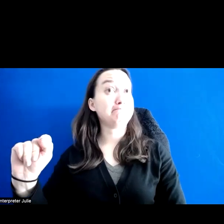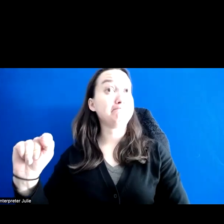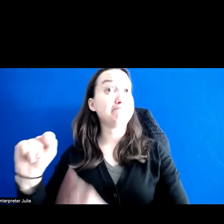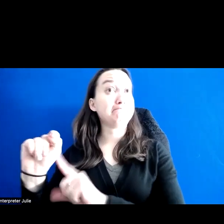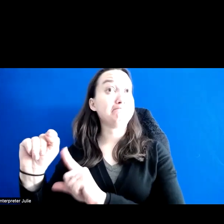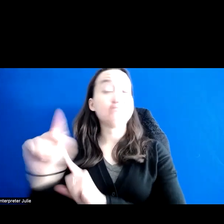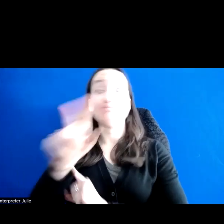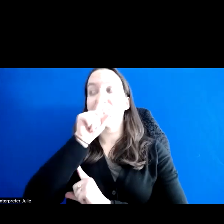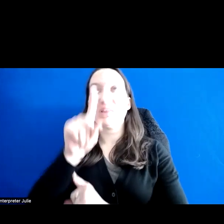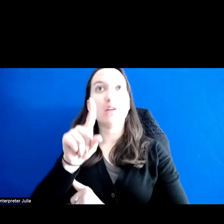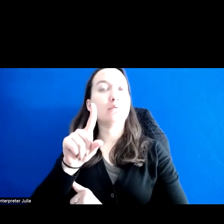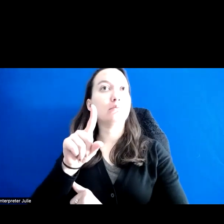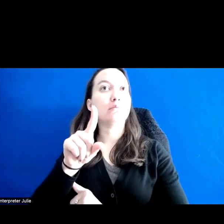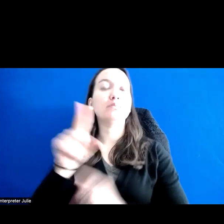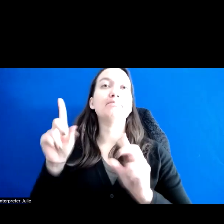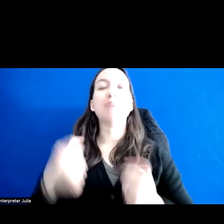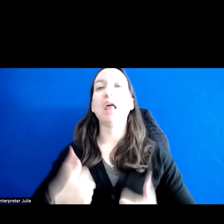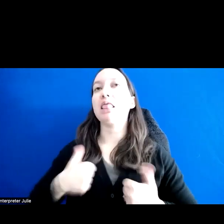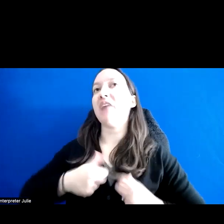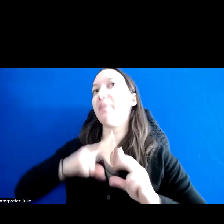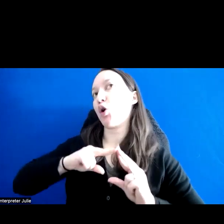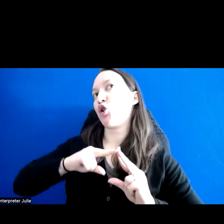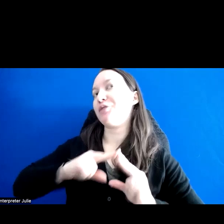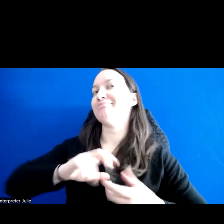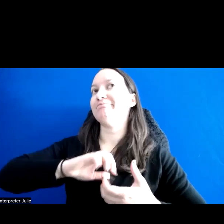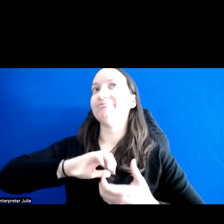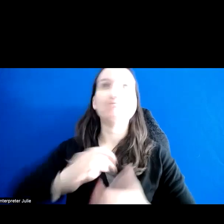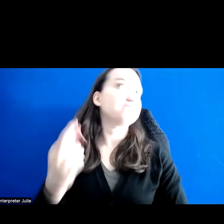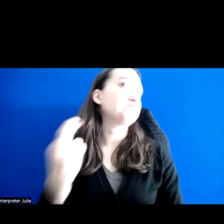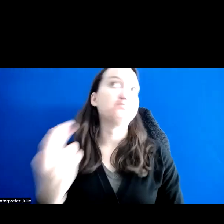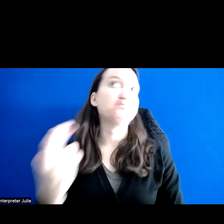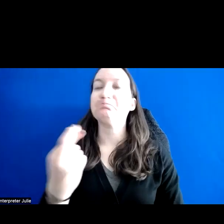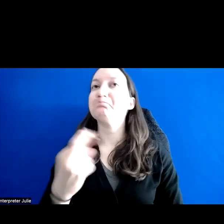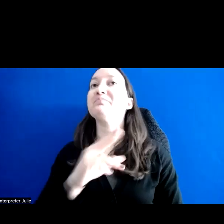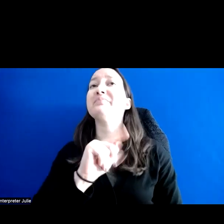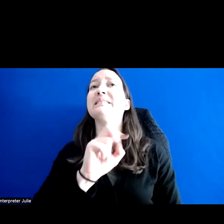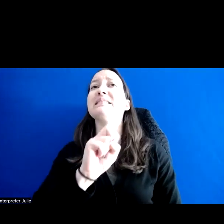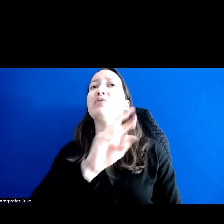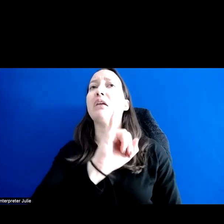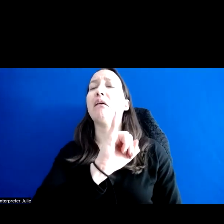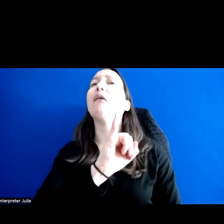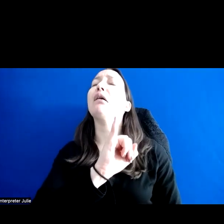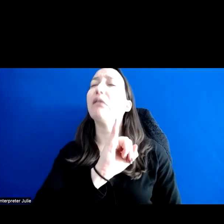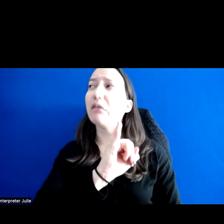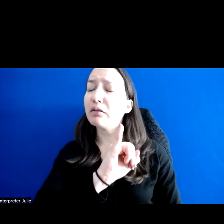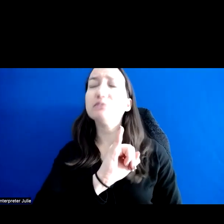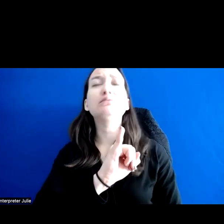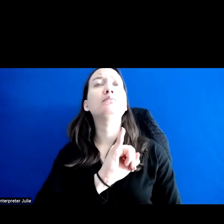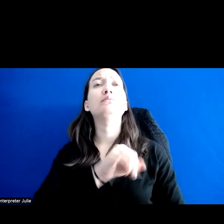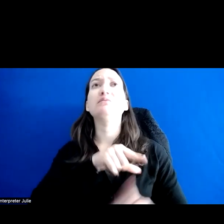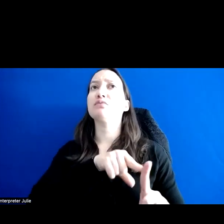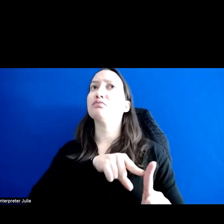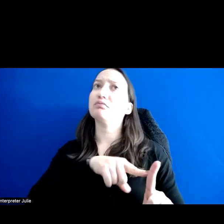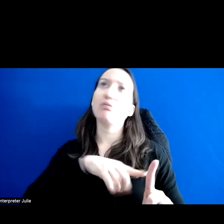who was really to be her life partner and best friend. Terry was a very convinced